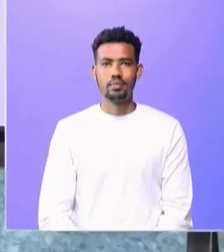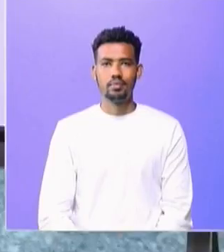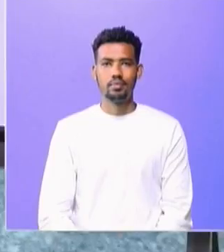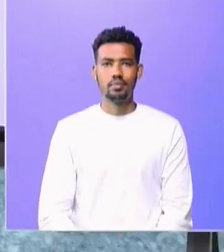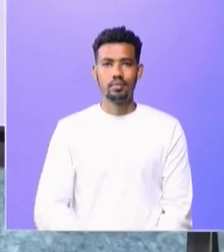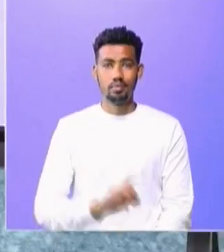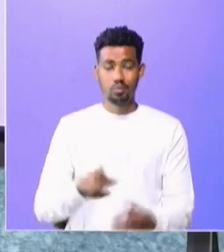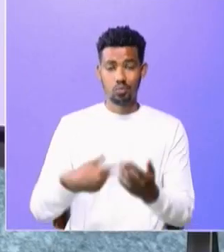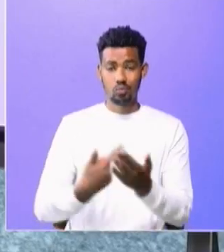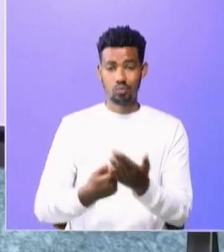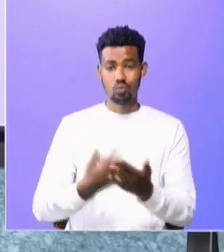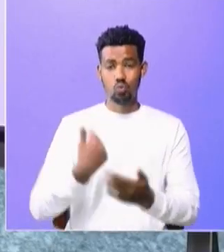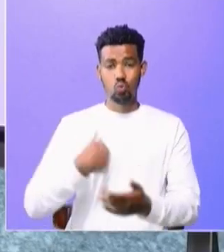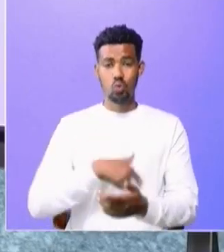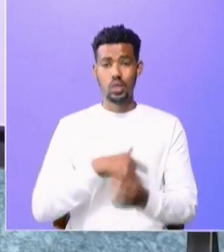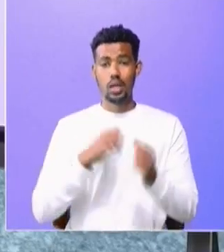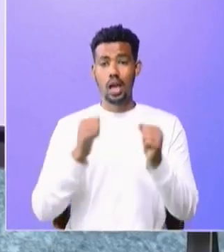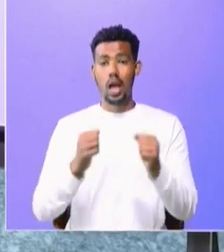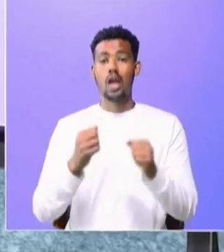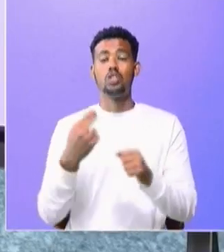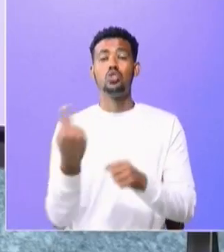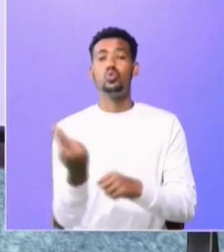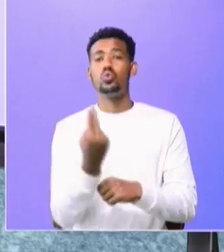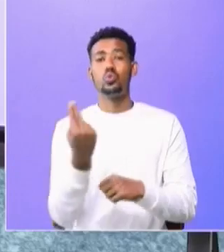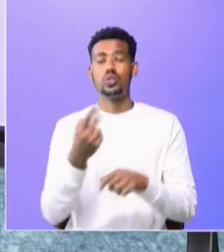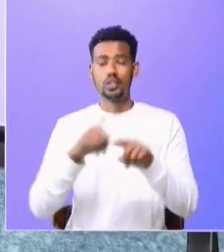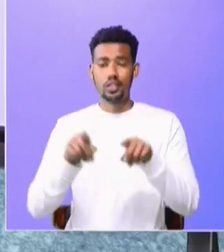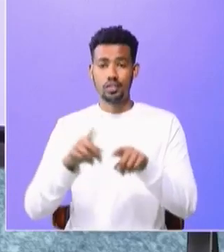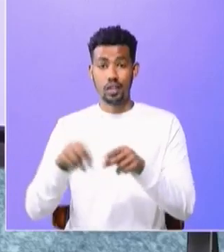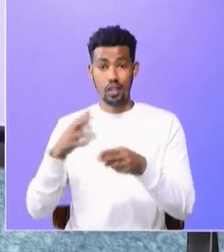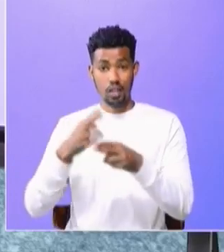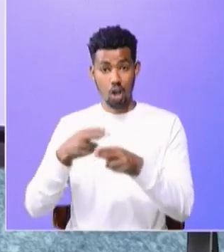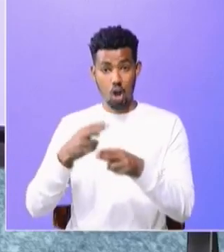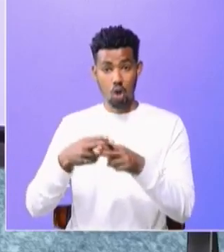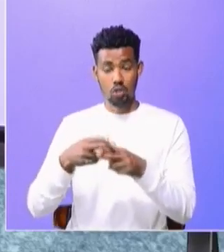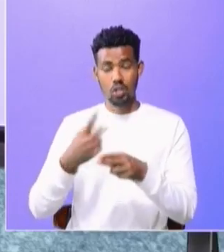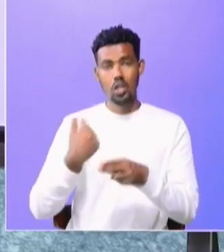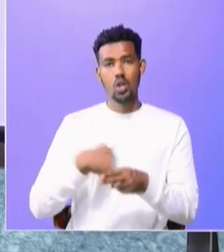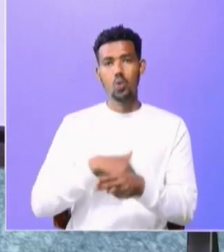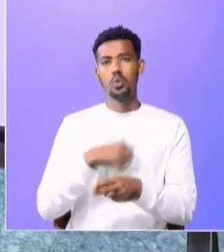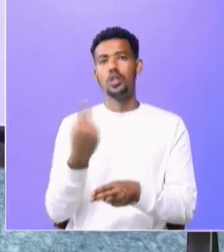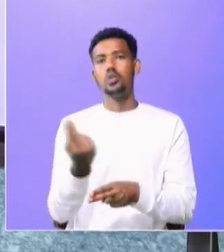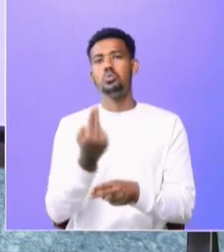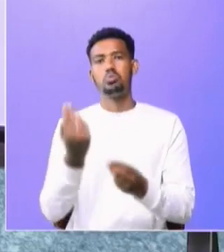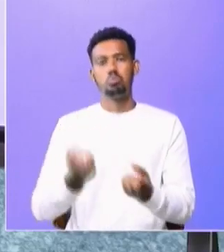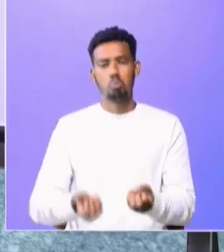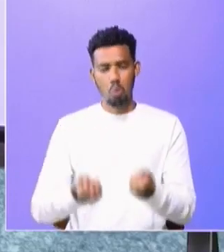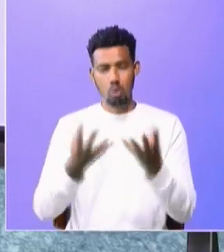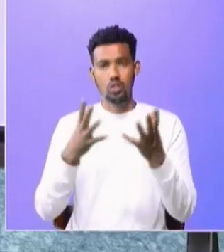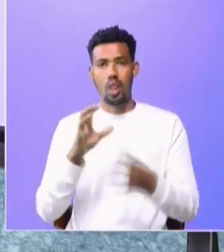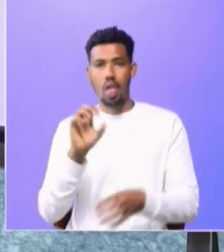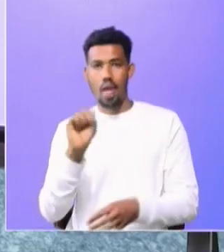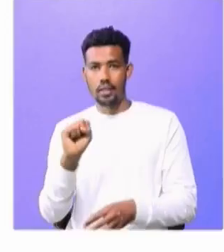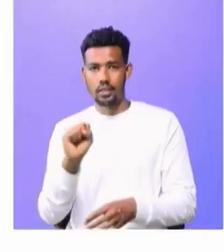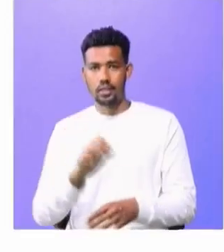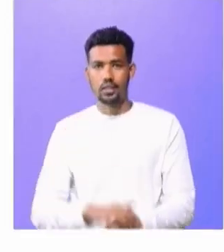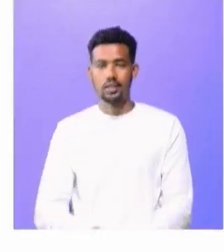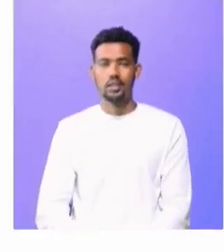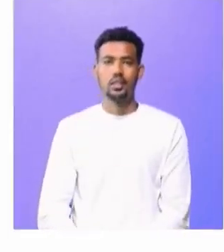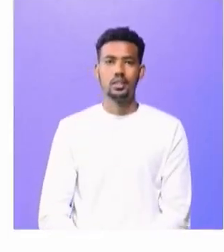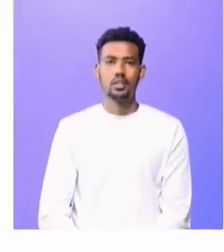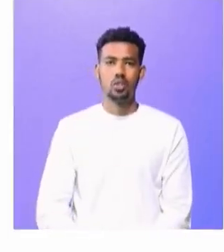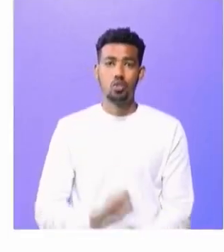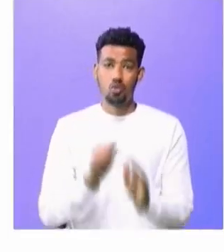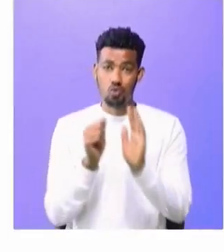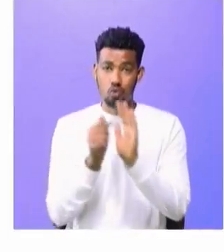So we can use es, different nouns, and we are using this mostly. For example,